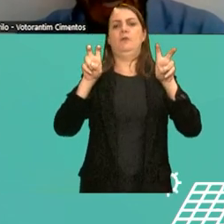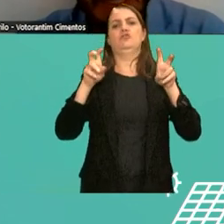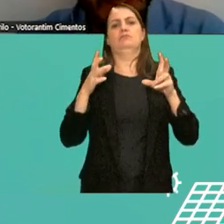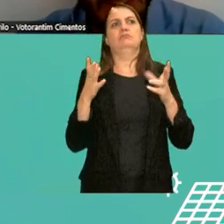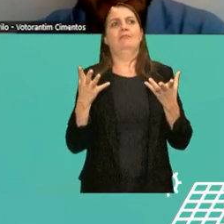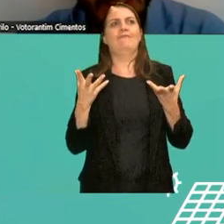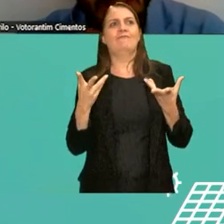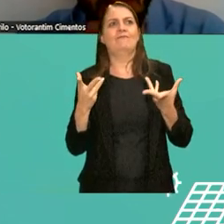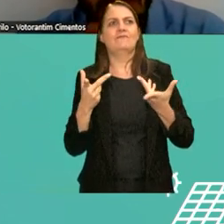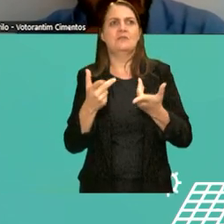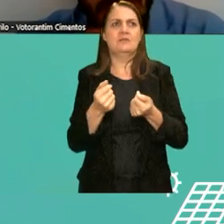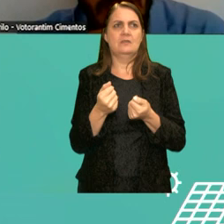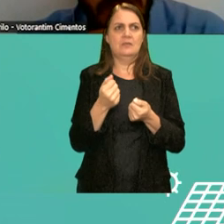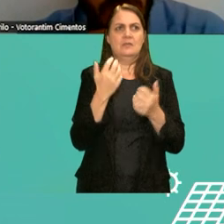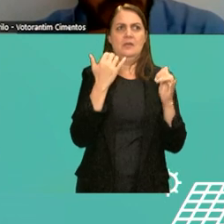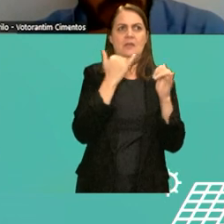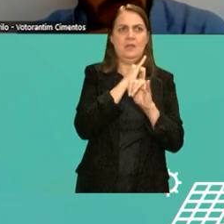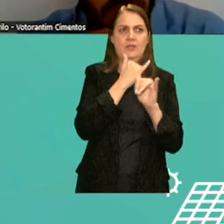thermal